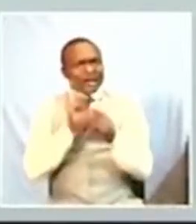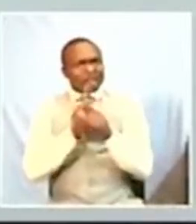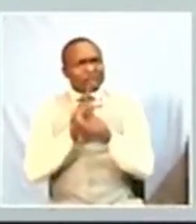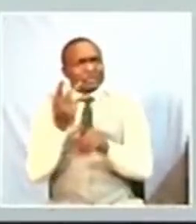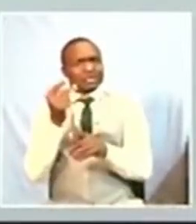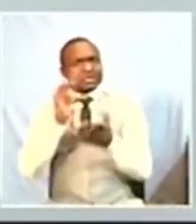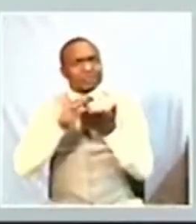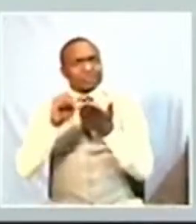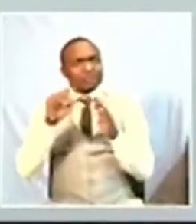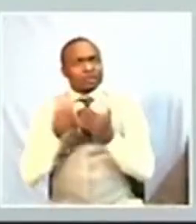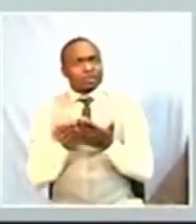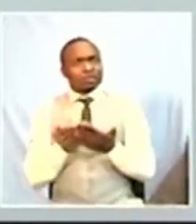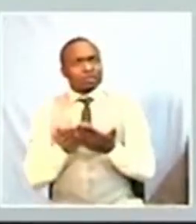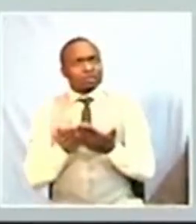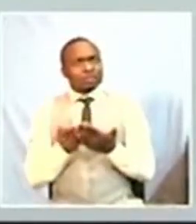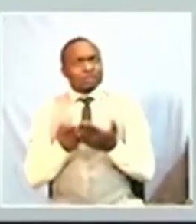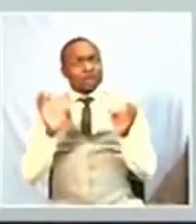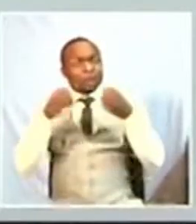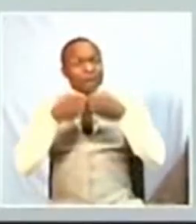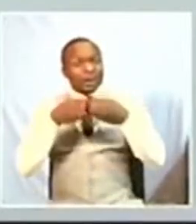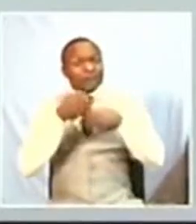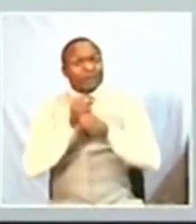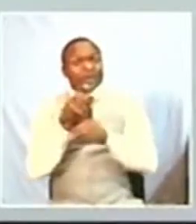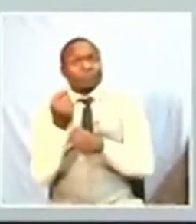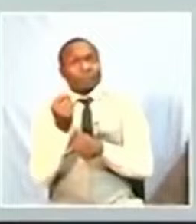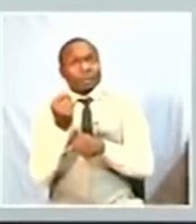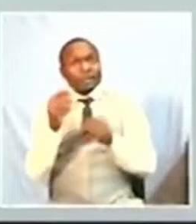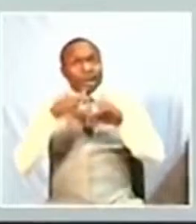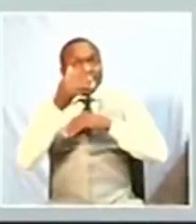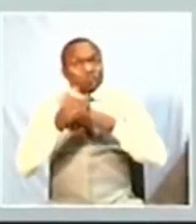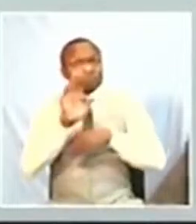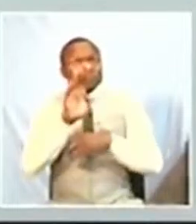million? The bank is making interest on it.